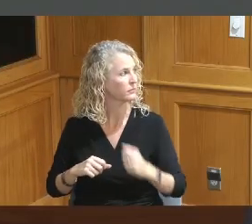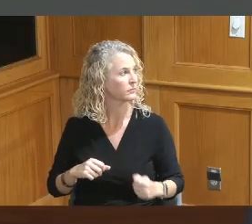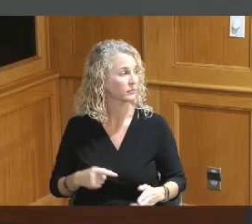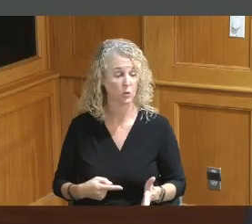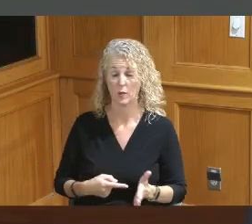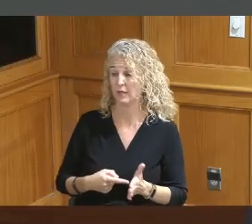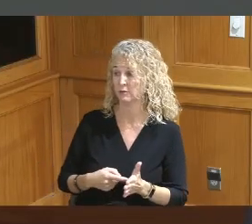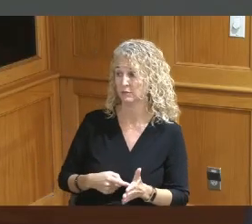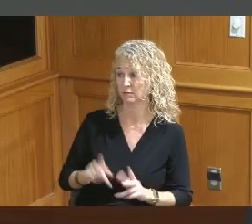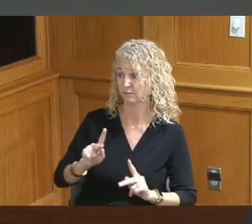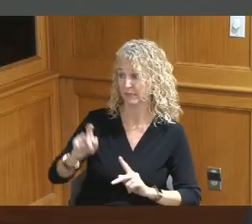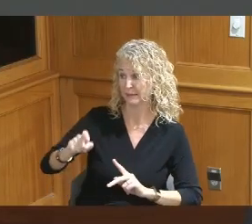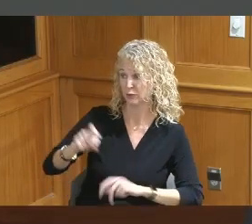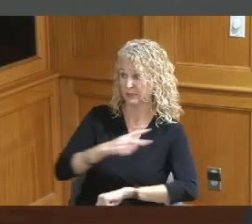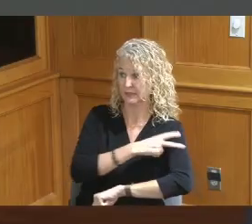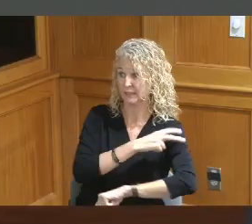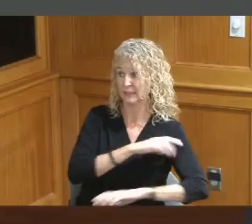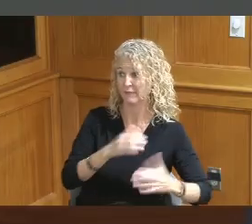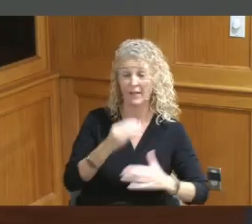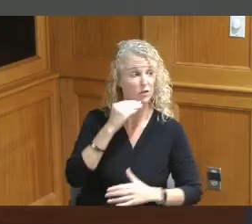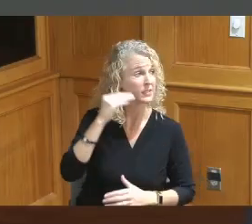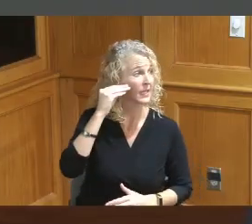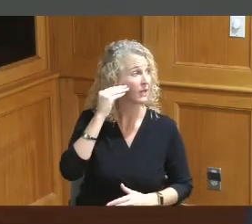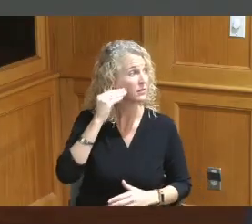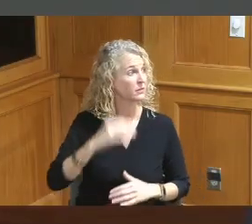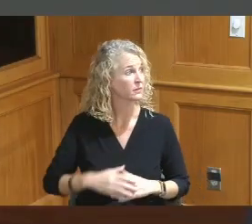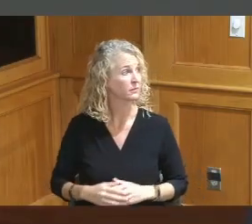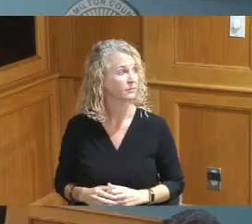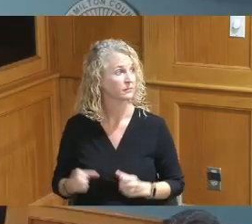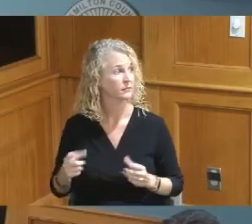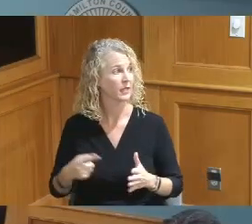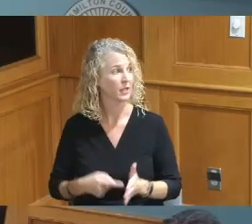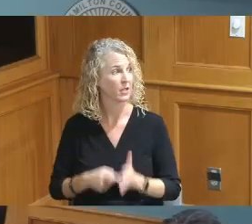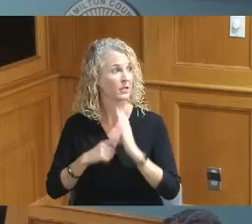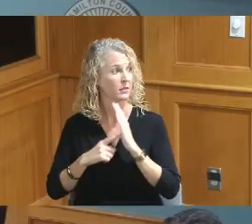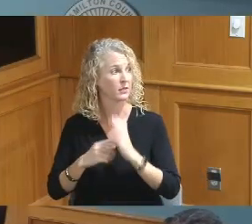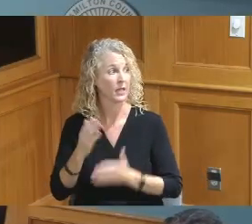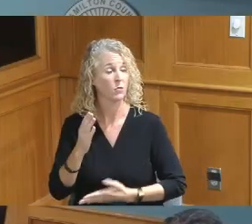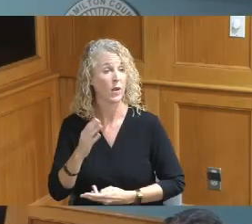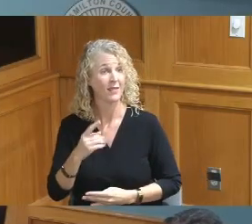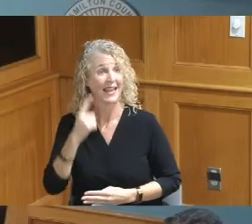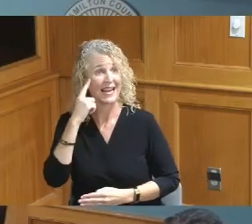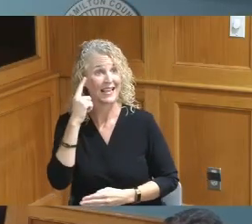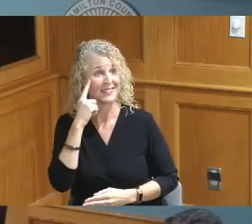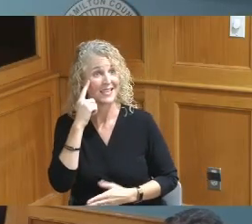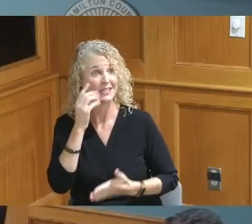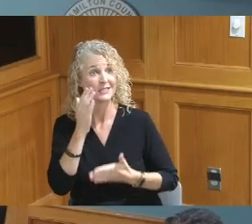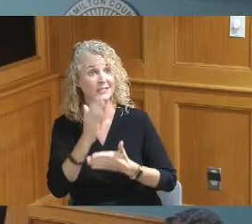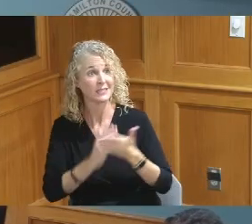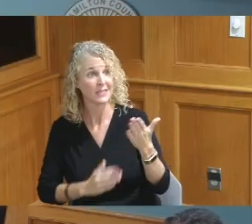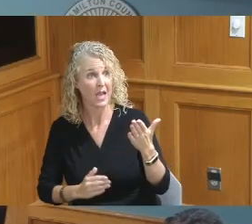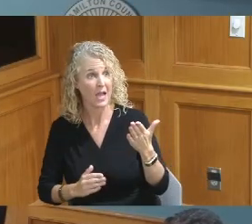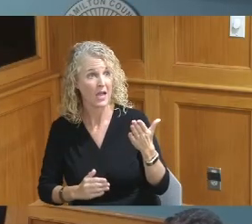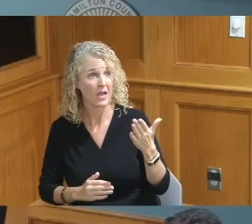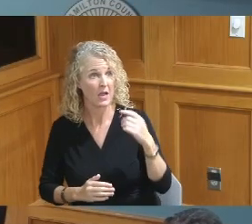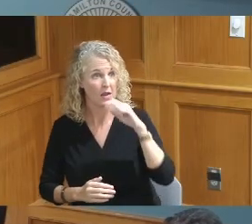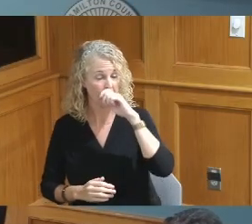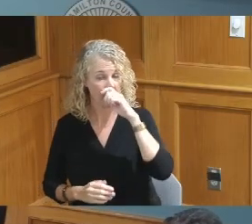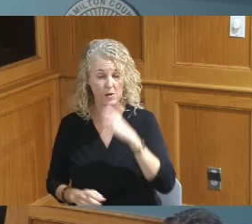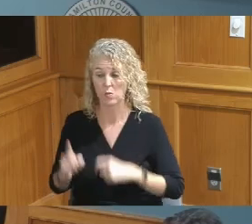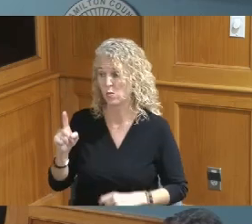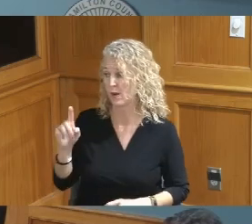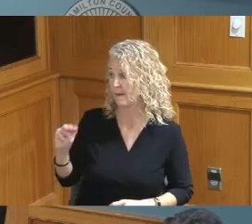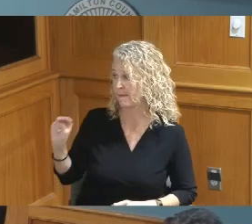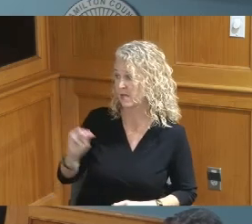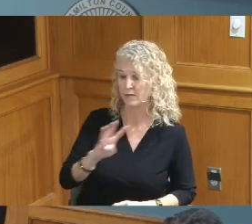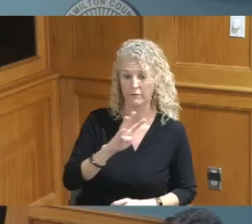housing too. There's a lot of demands. Yeah, well, and I think that was said in the presentation that.